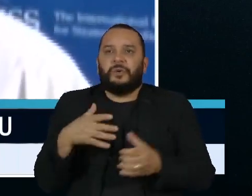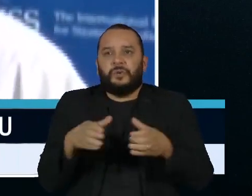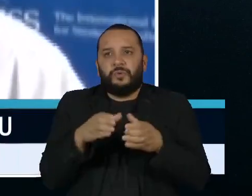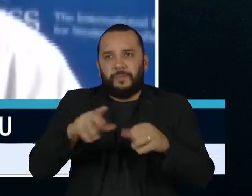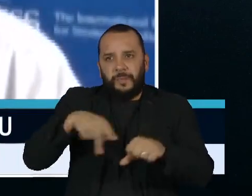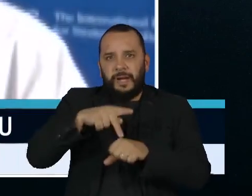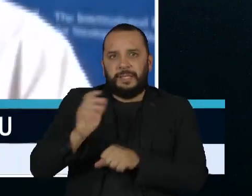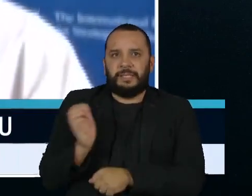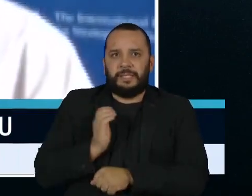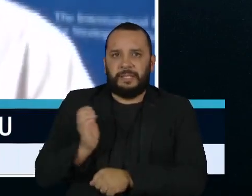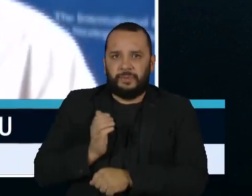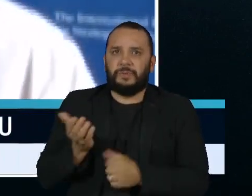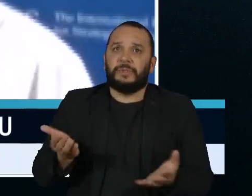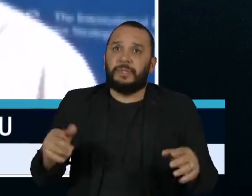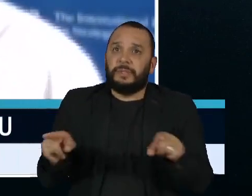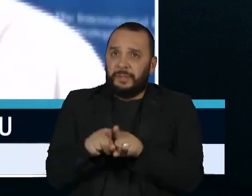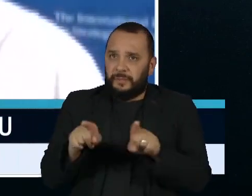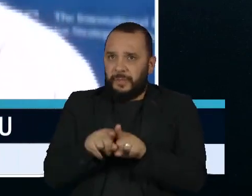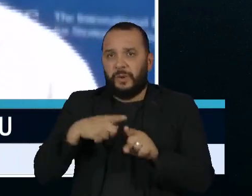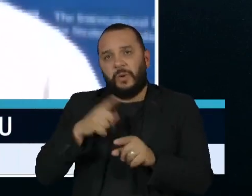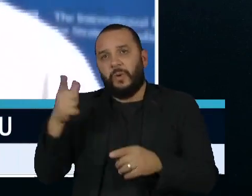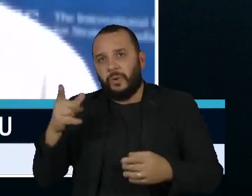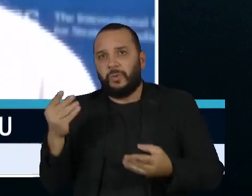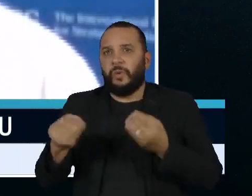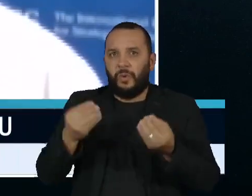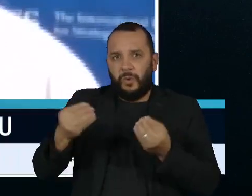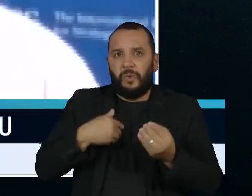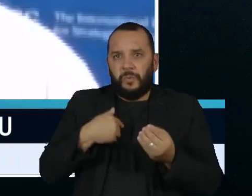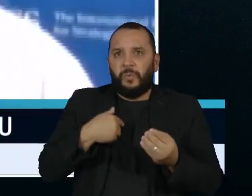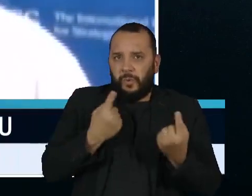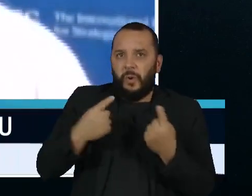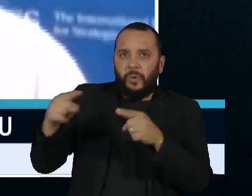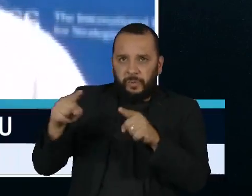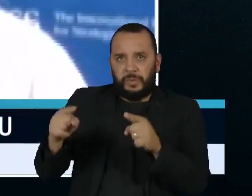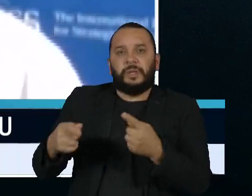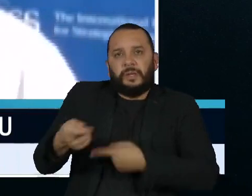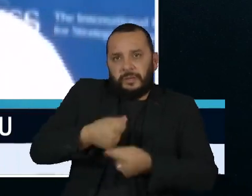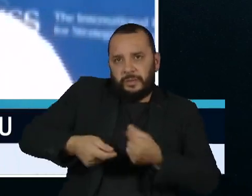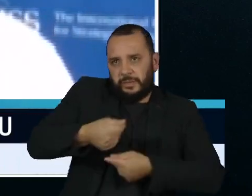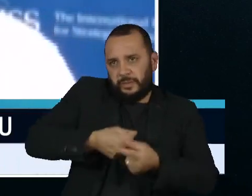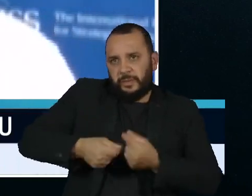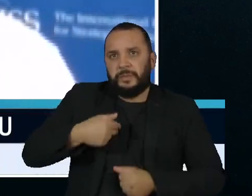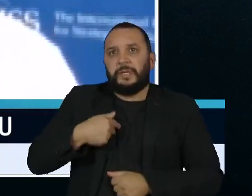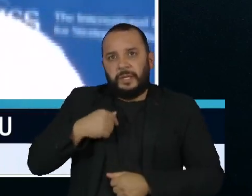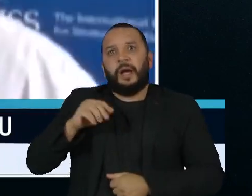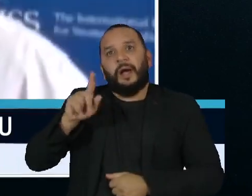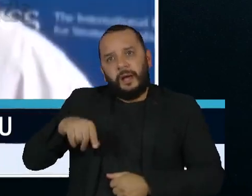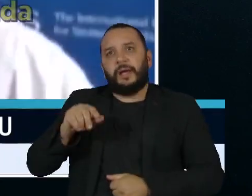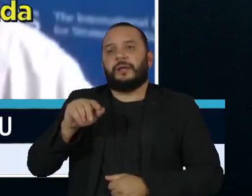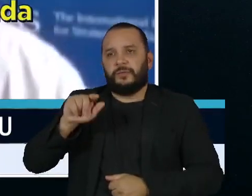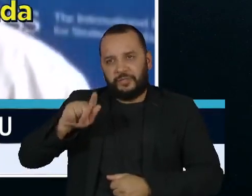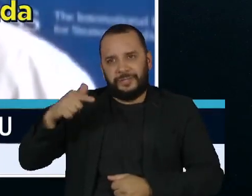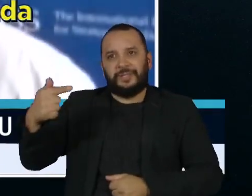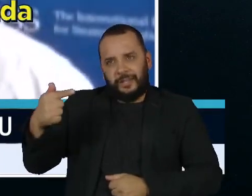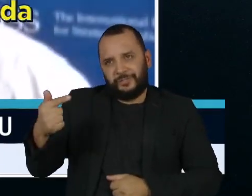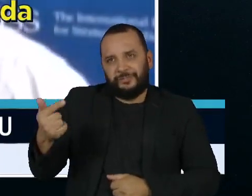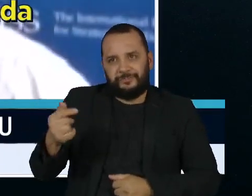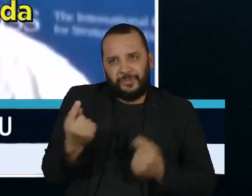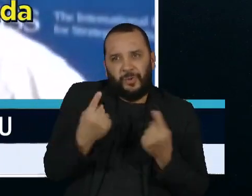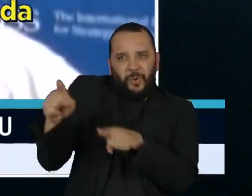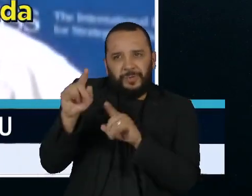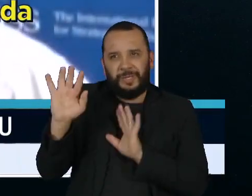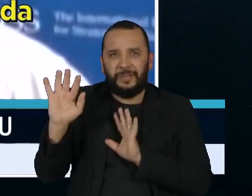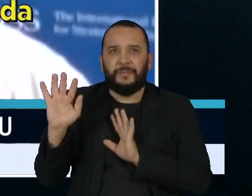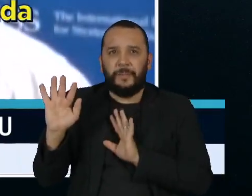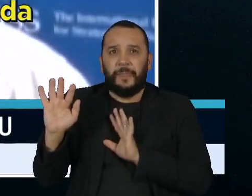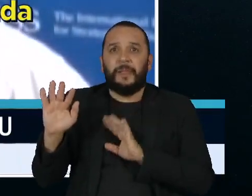created as a way to counter the power, the economic power of the G7, let's say. And we saw in